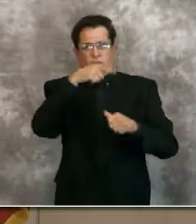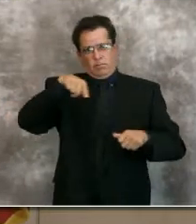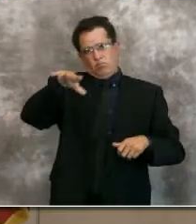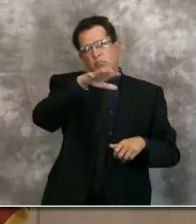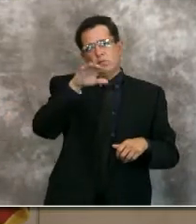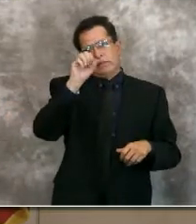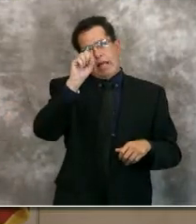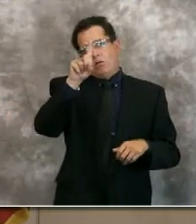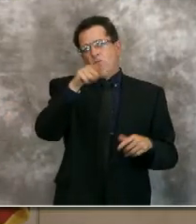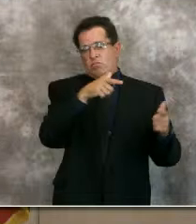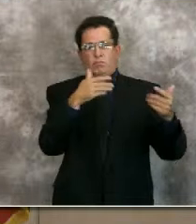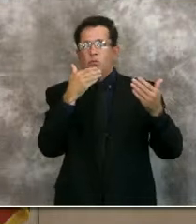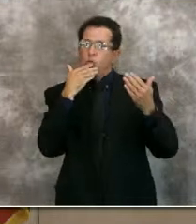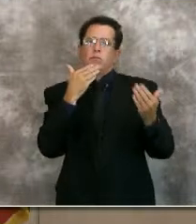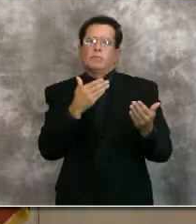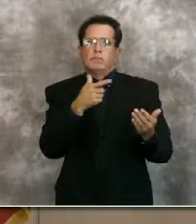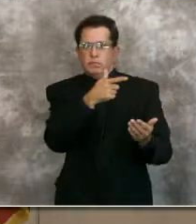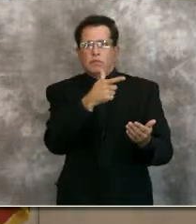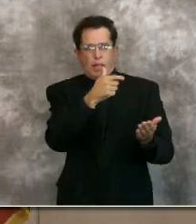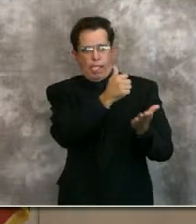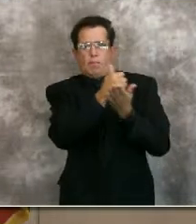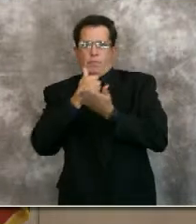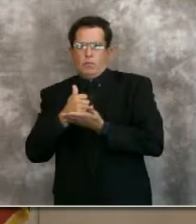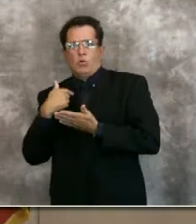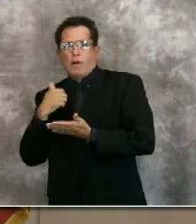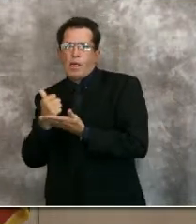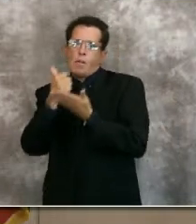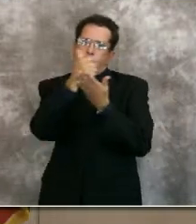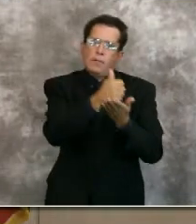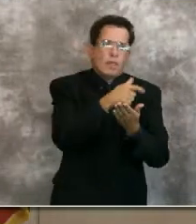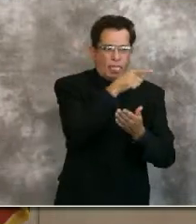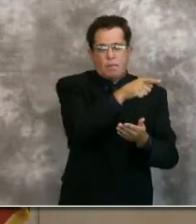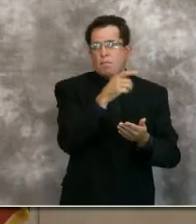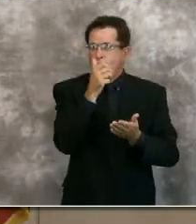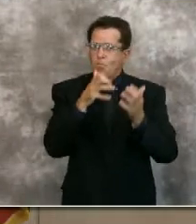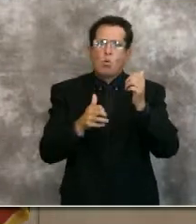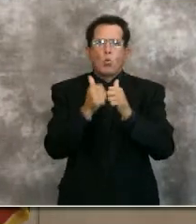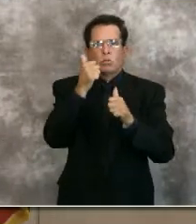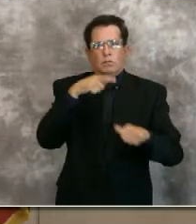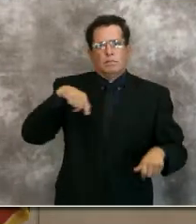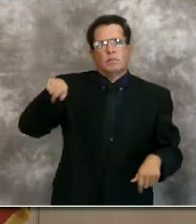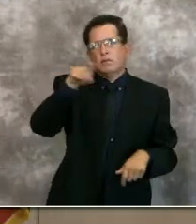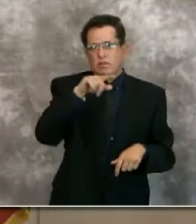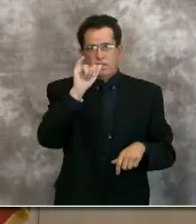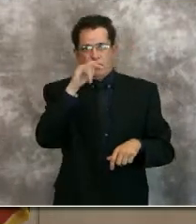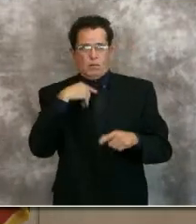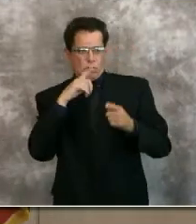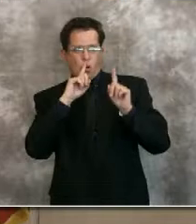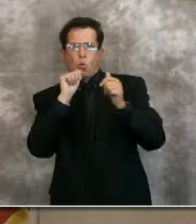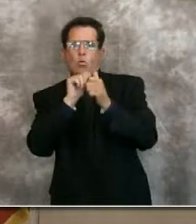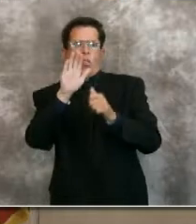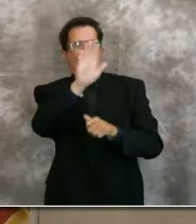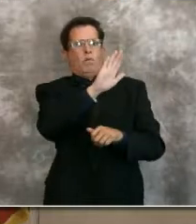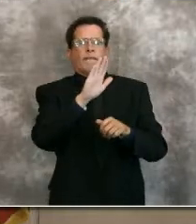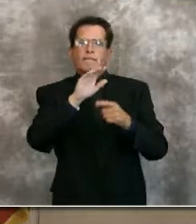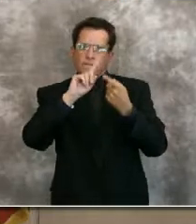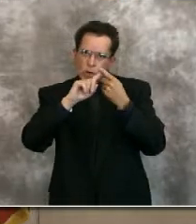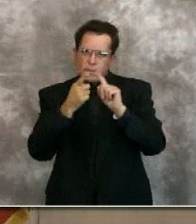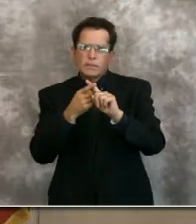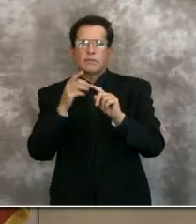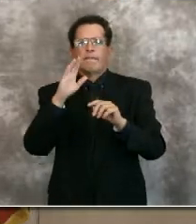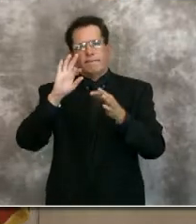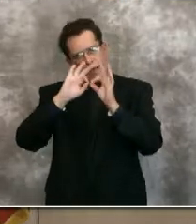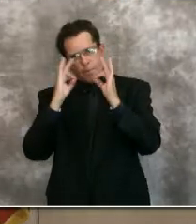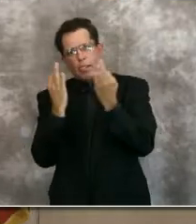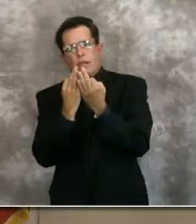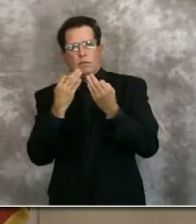give us the information, allow us to act on it, get in contact with the friends and family of those individuals to give them the best information that we